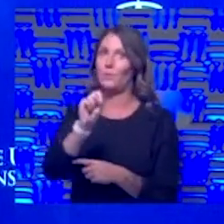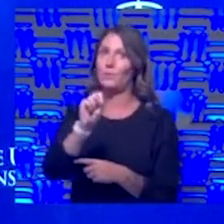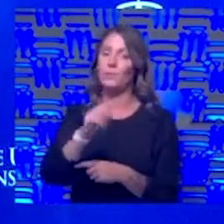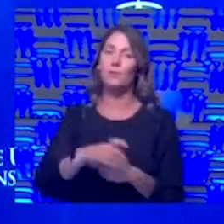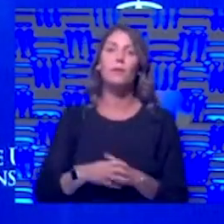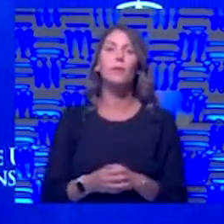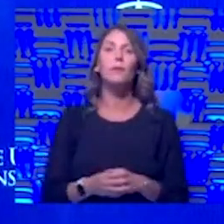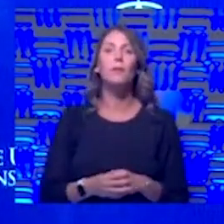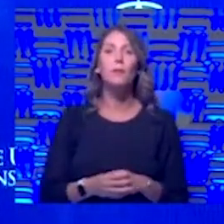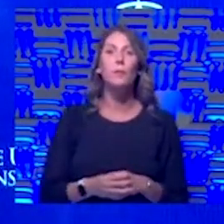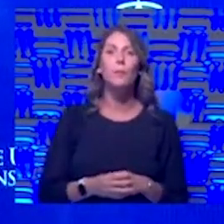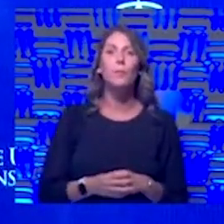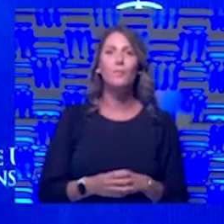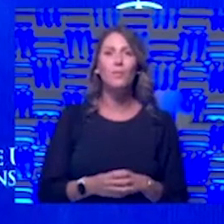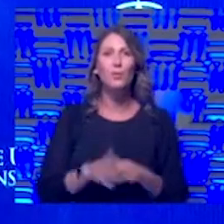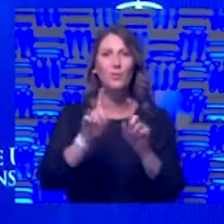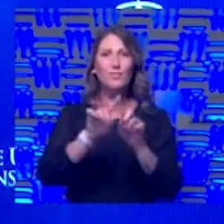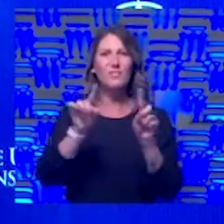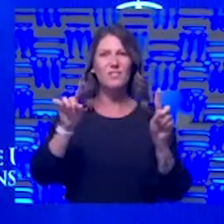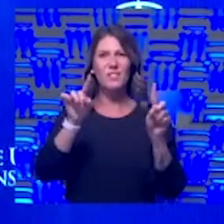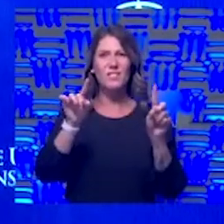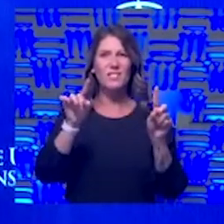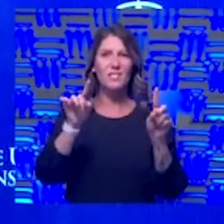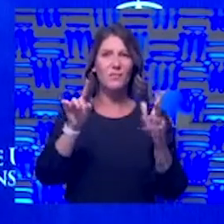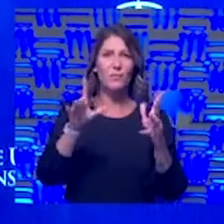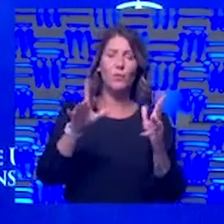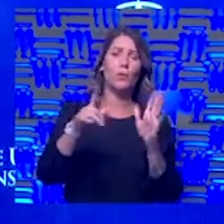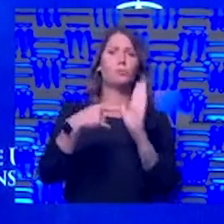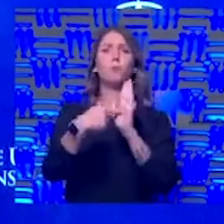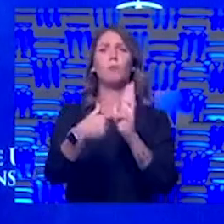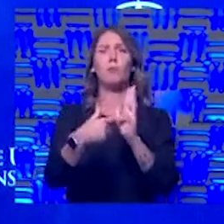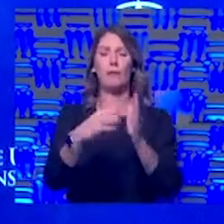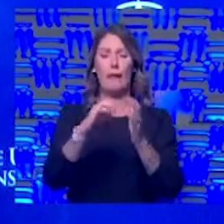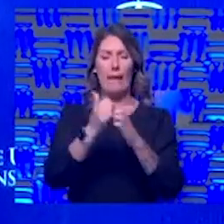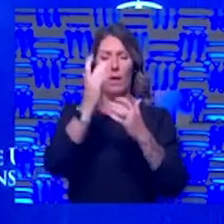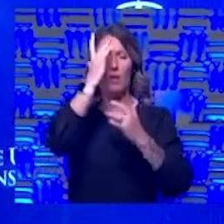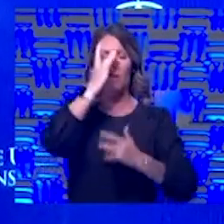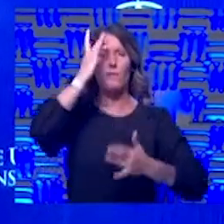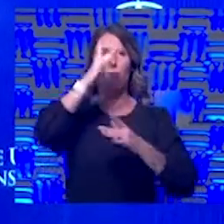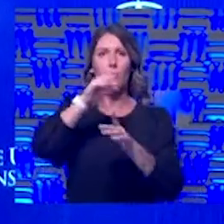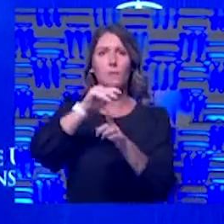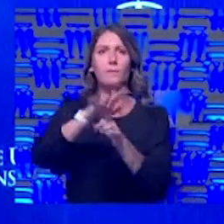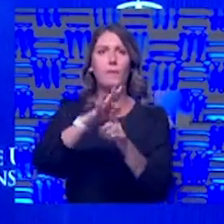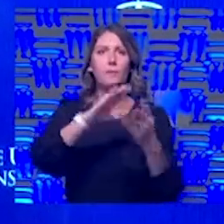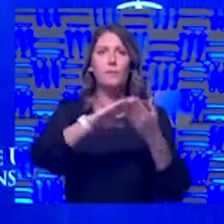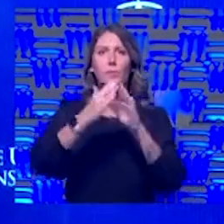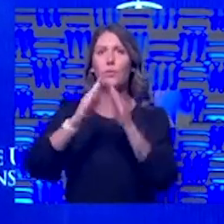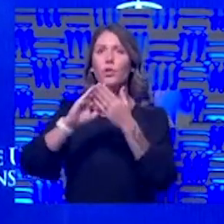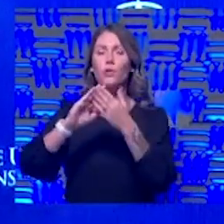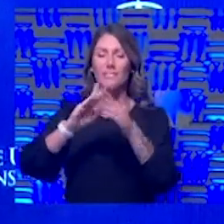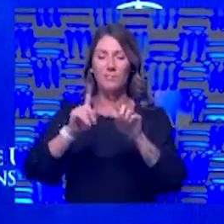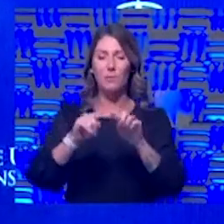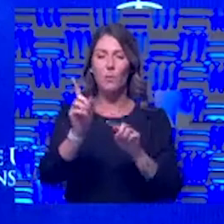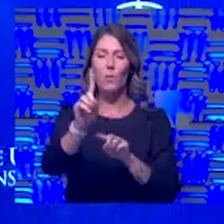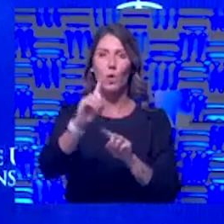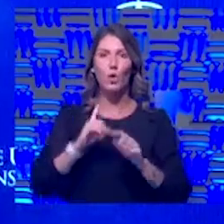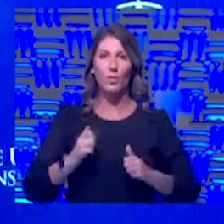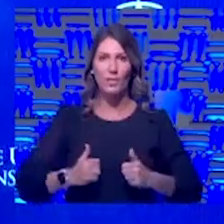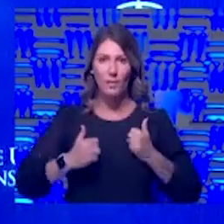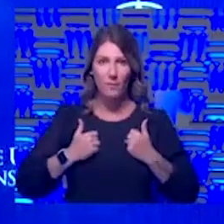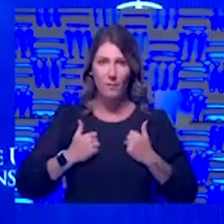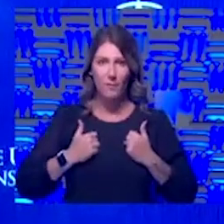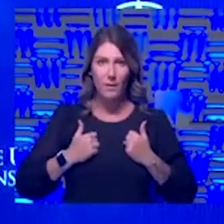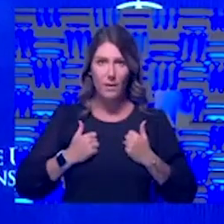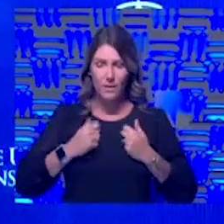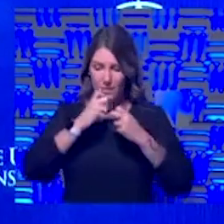I think there is a very different presentation of how a virus affects a community depending on where you live. Absolutely. It has been